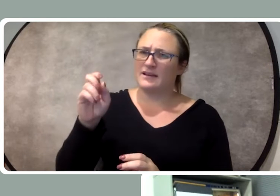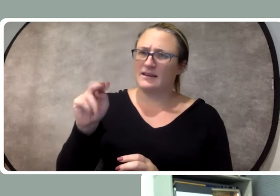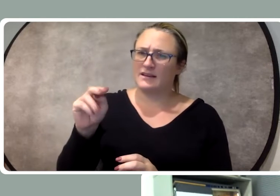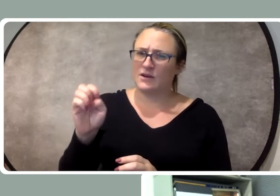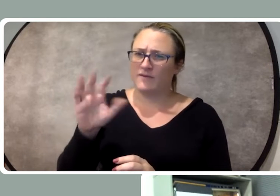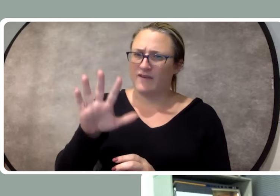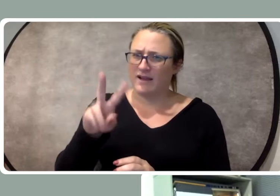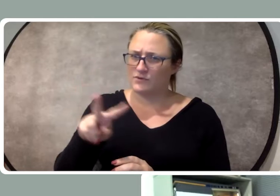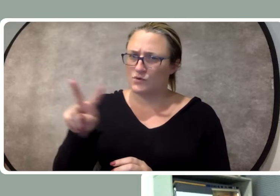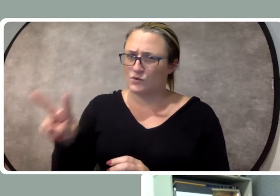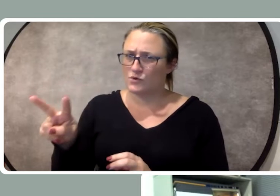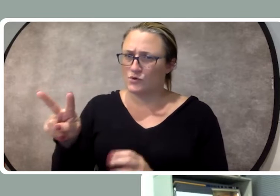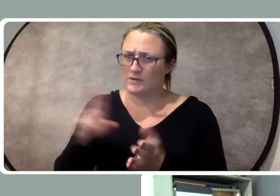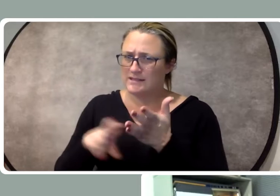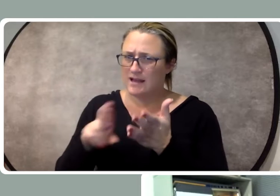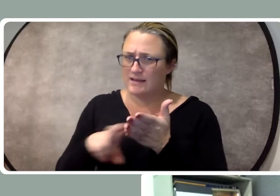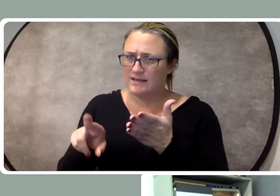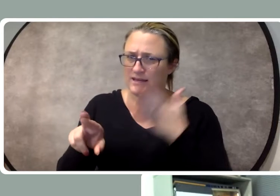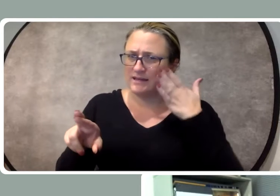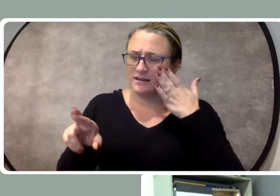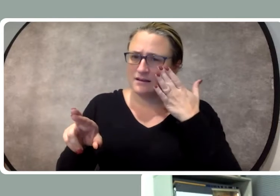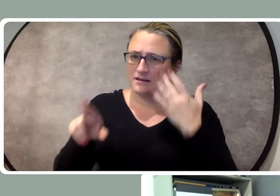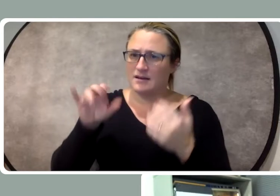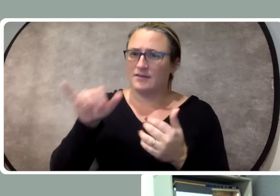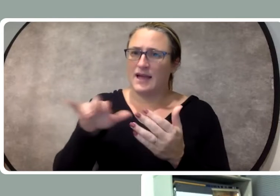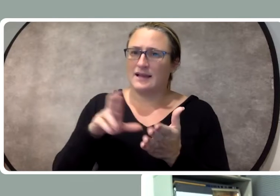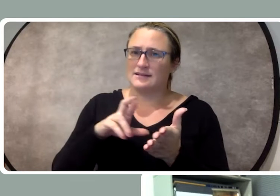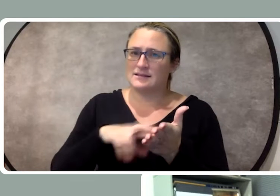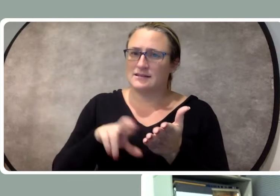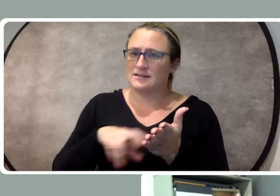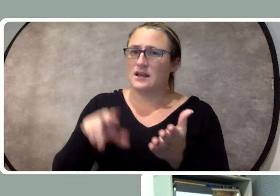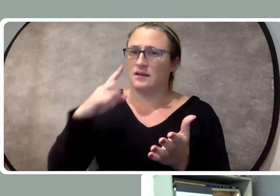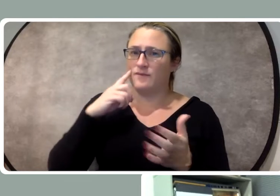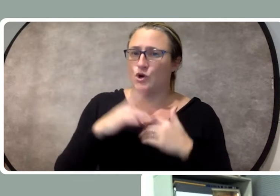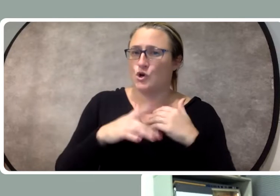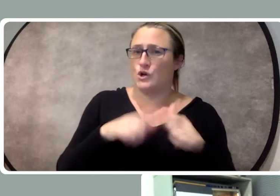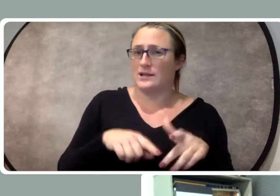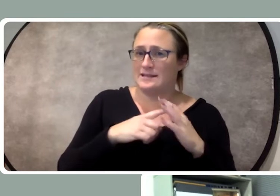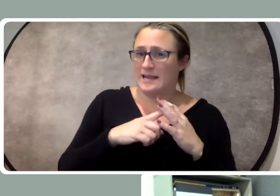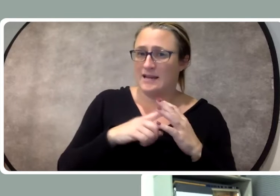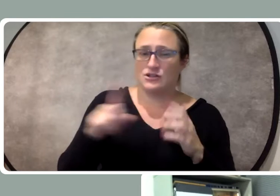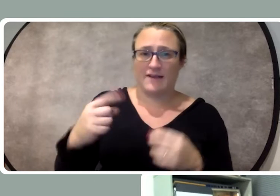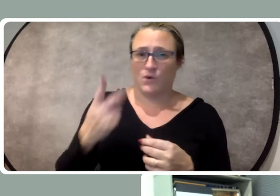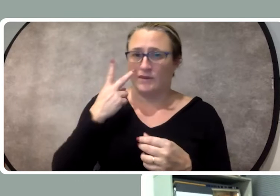522 study, which is the study in early stage patients, I have only seen the